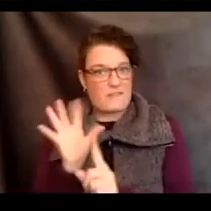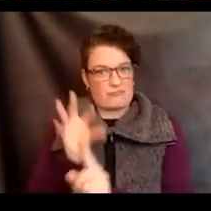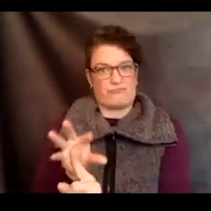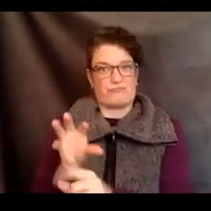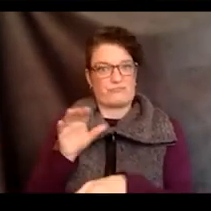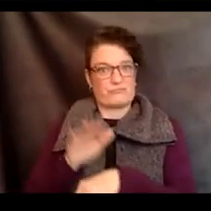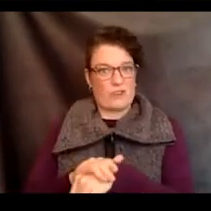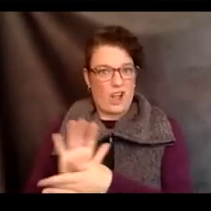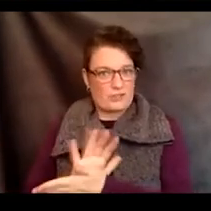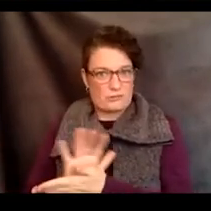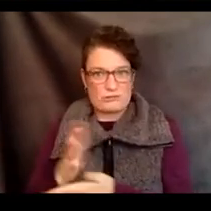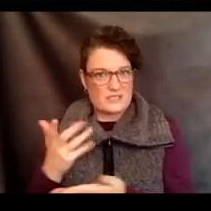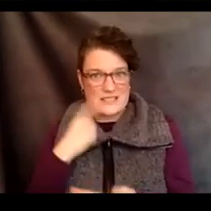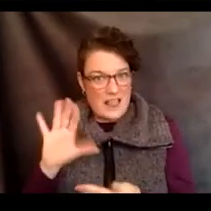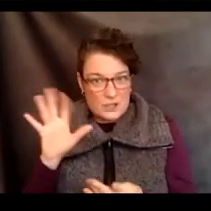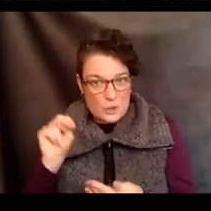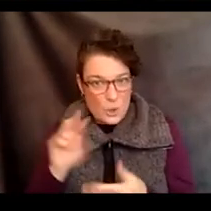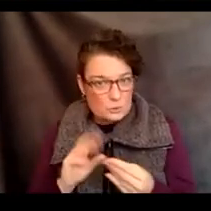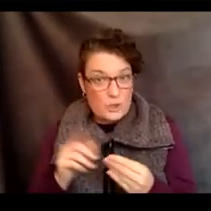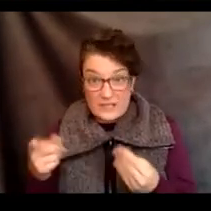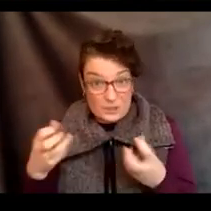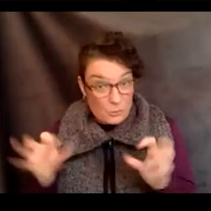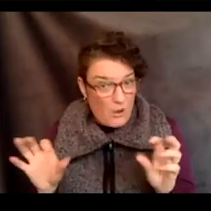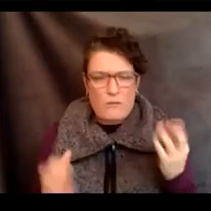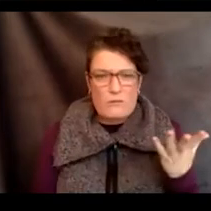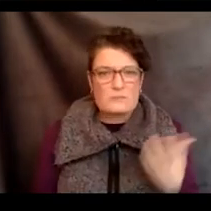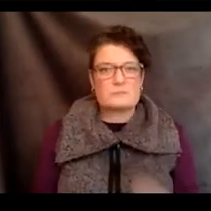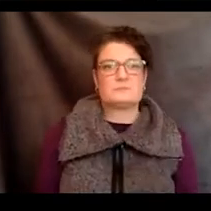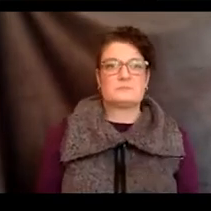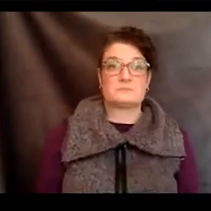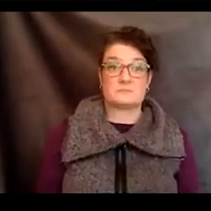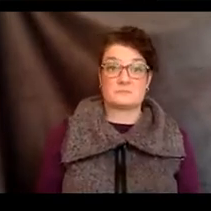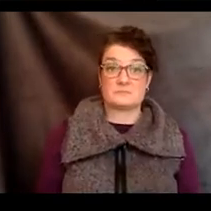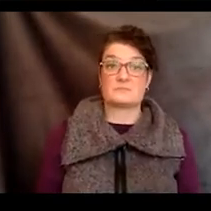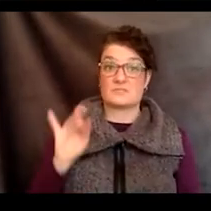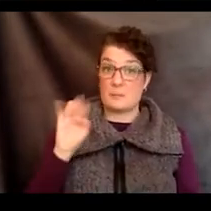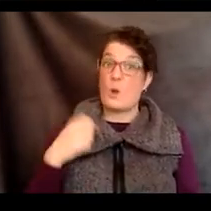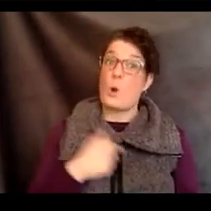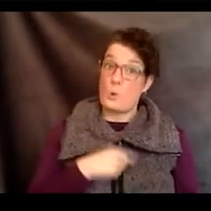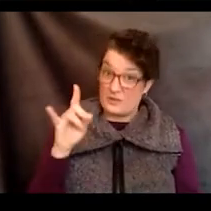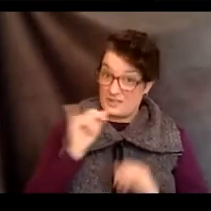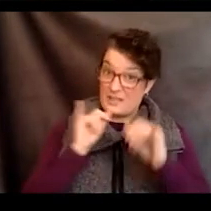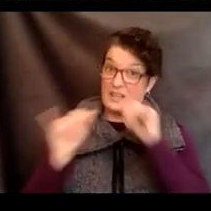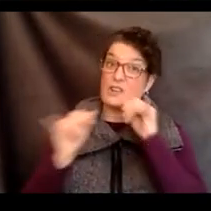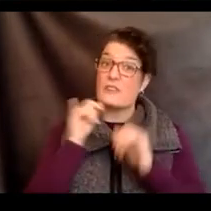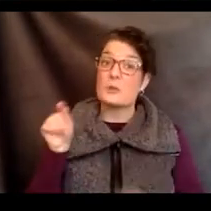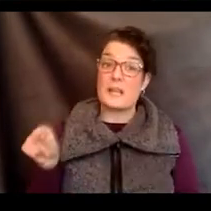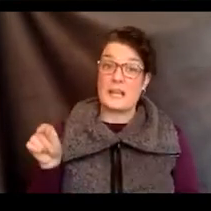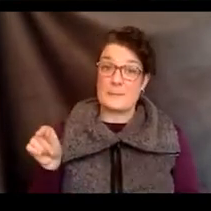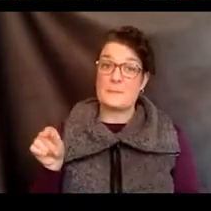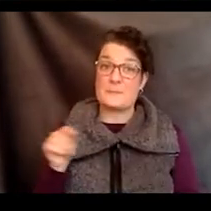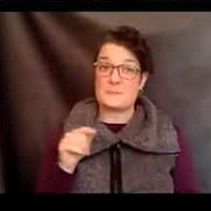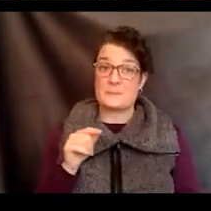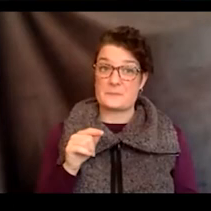own story. Was that intentional, or did he not want to participate? Oh, we interviewed Jonathan and